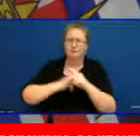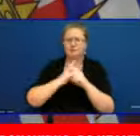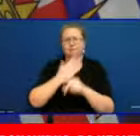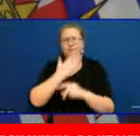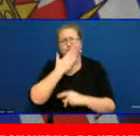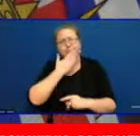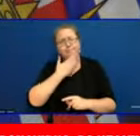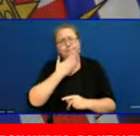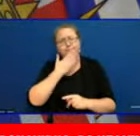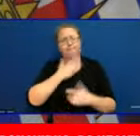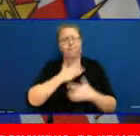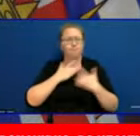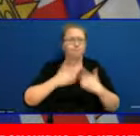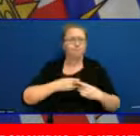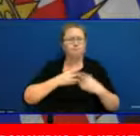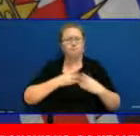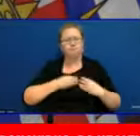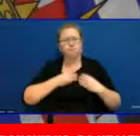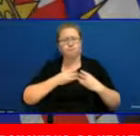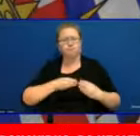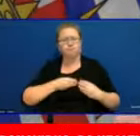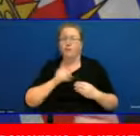easy time for any of us.